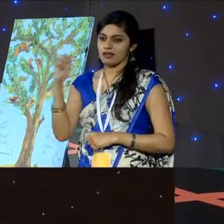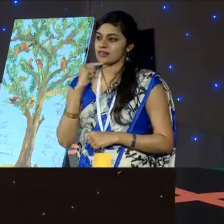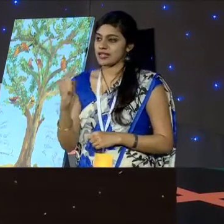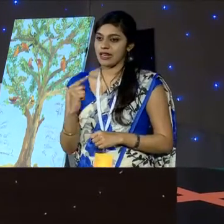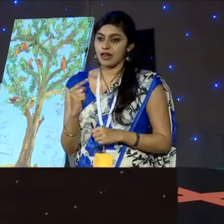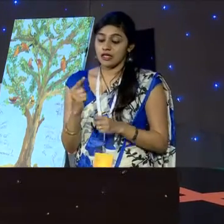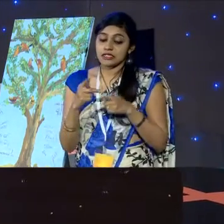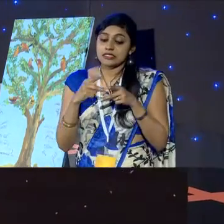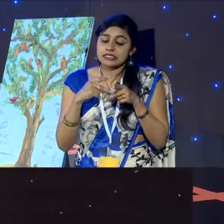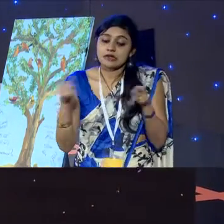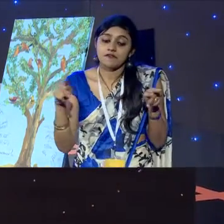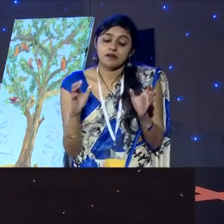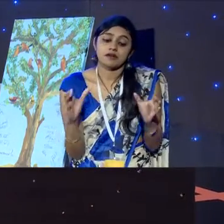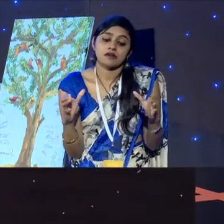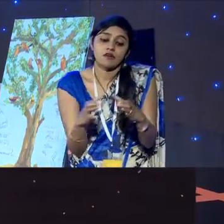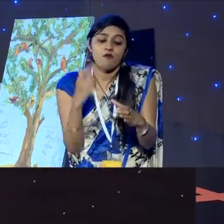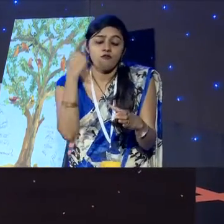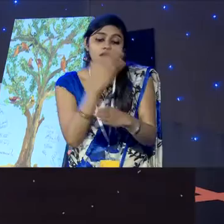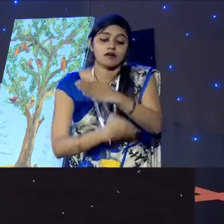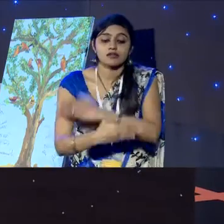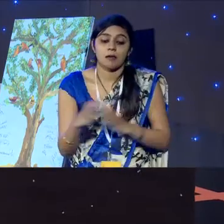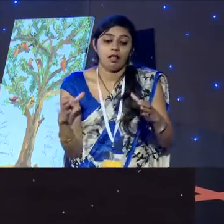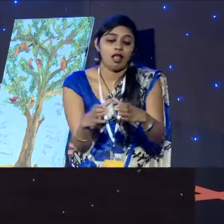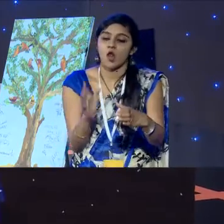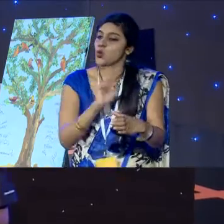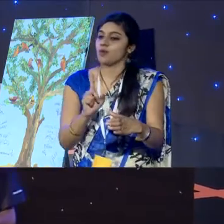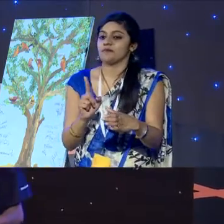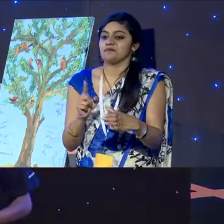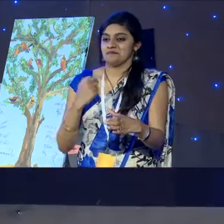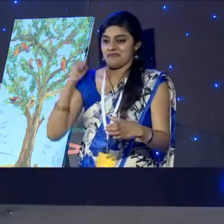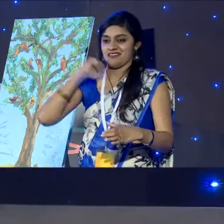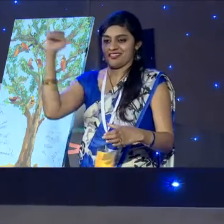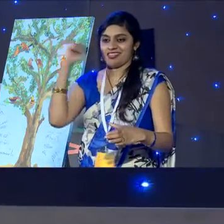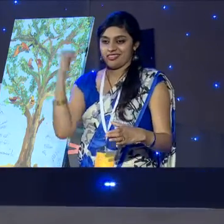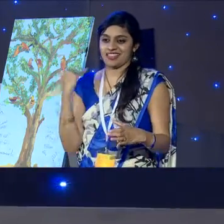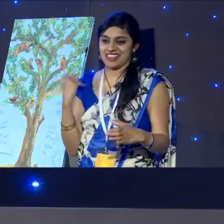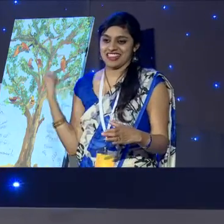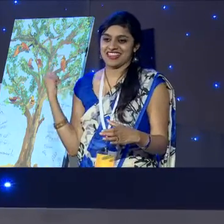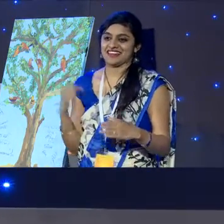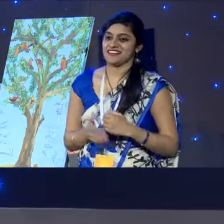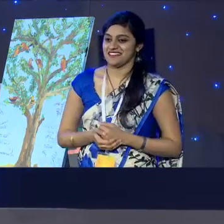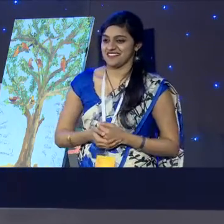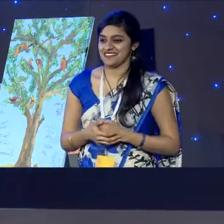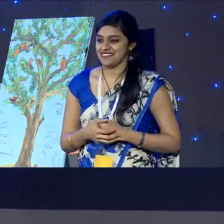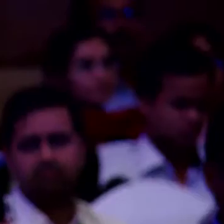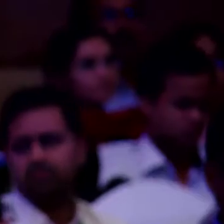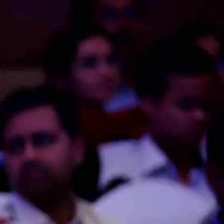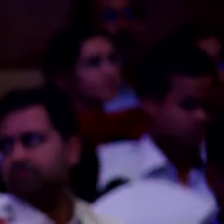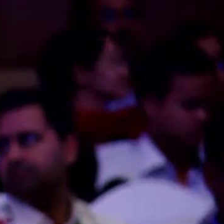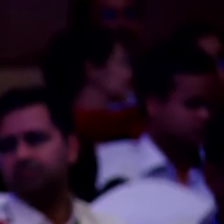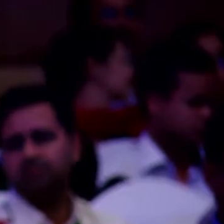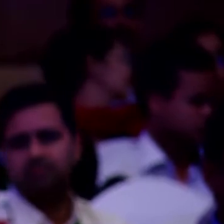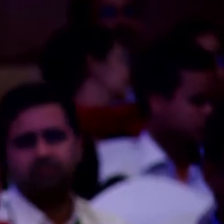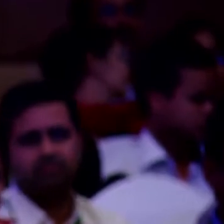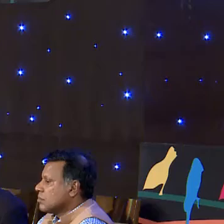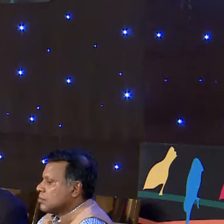against the reservation system. And I am against reservation of all kinds.